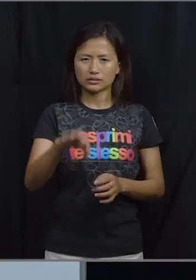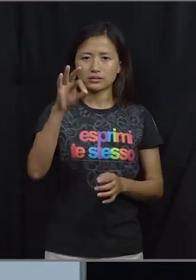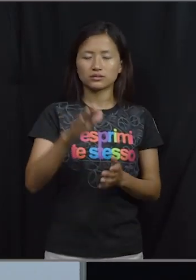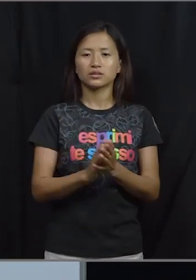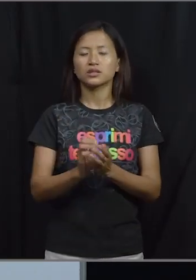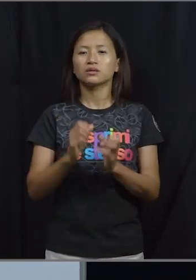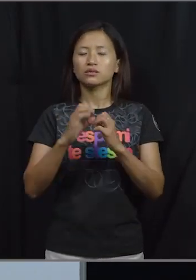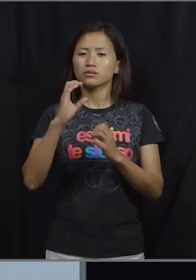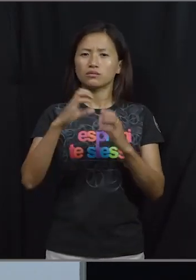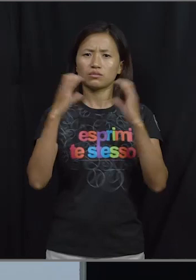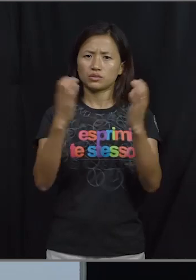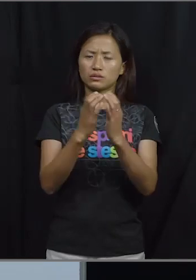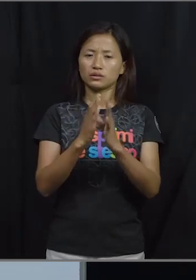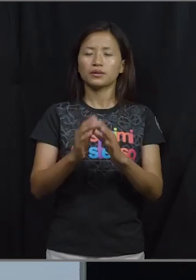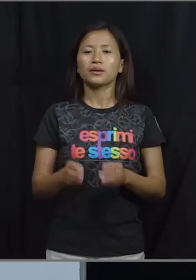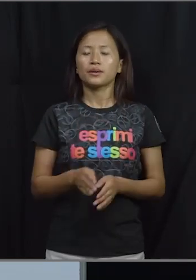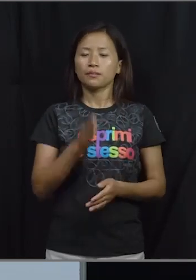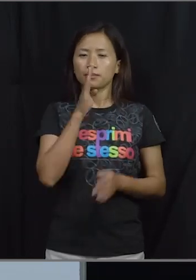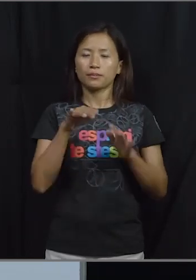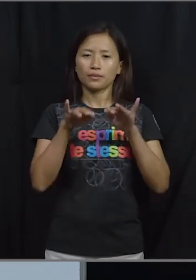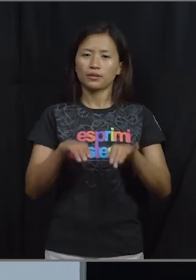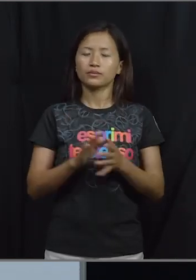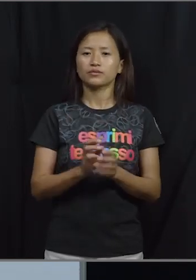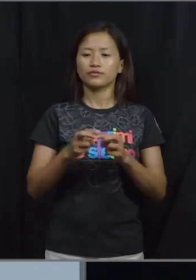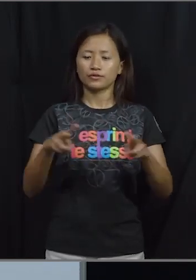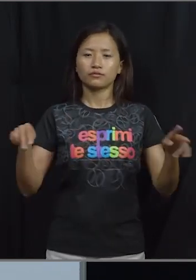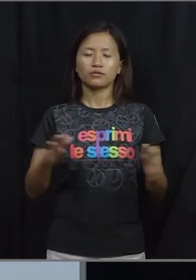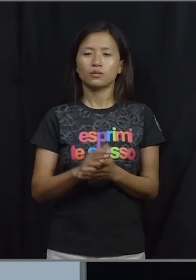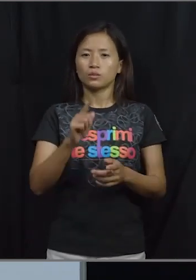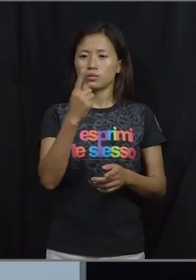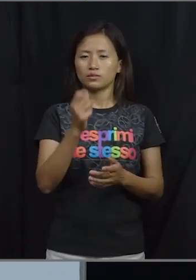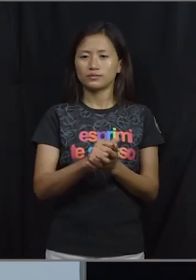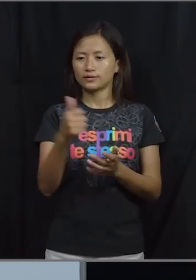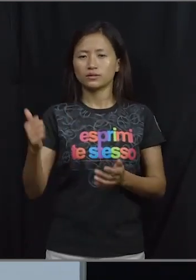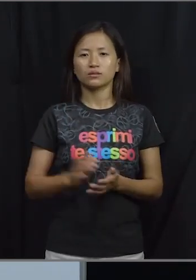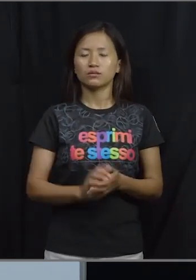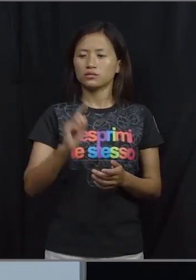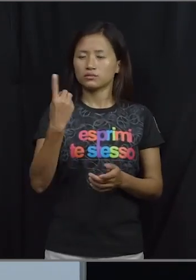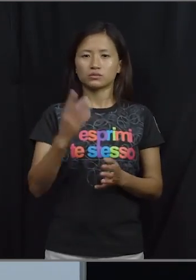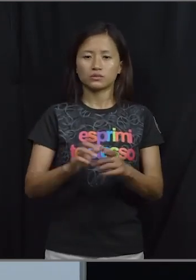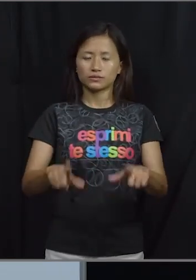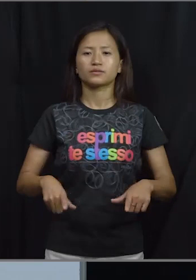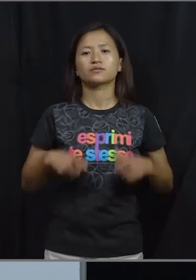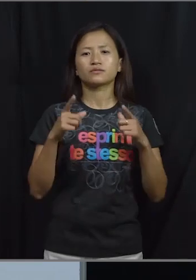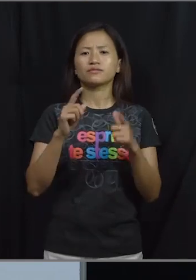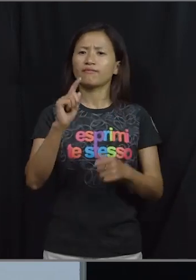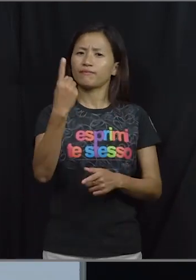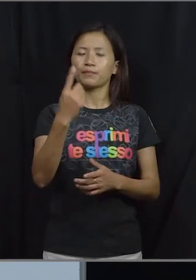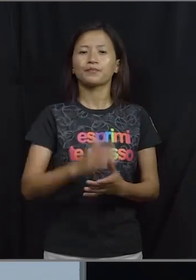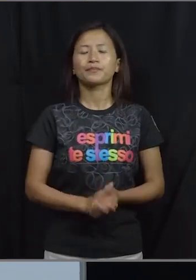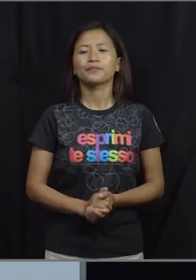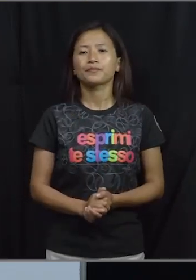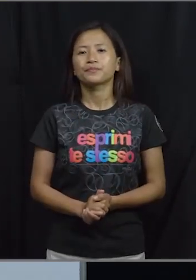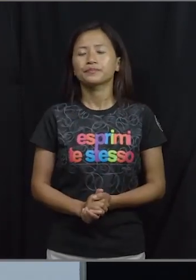or each community may be different from one another, but we cannot live alone. That is factual, right? That is